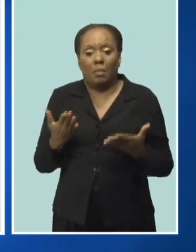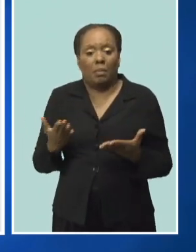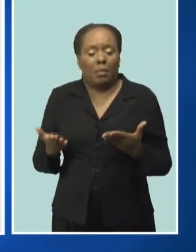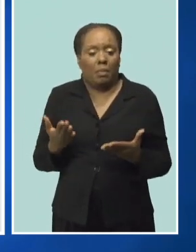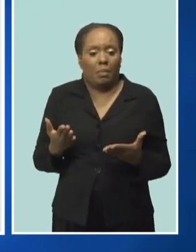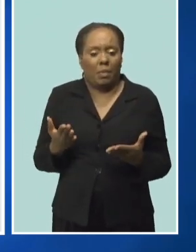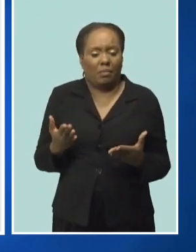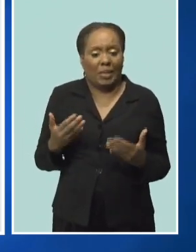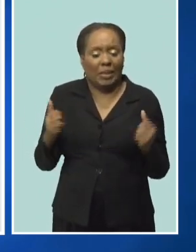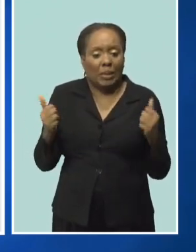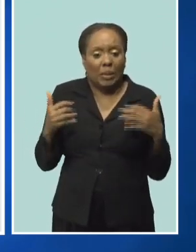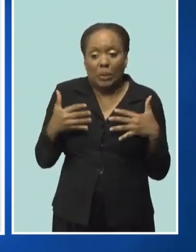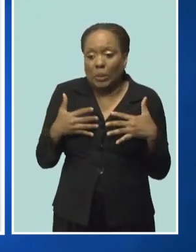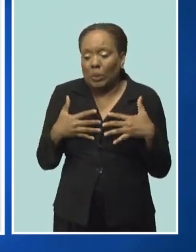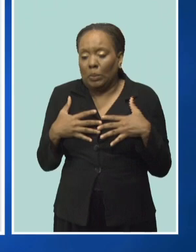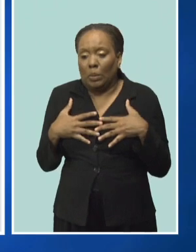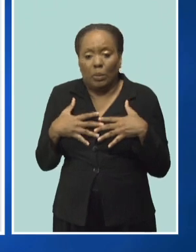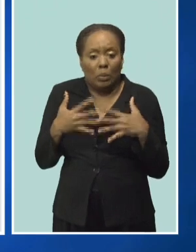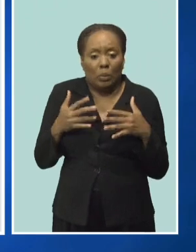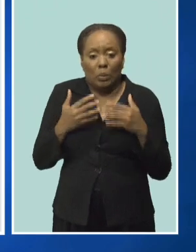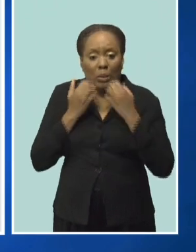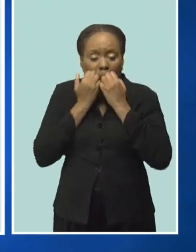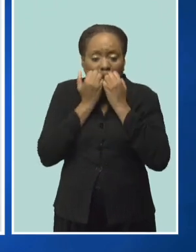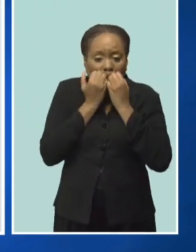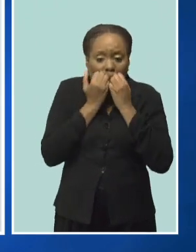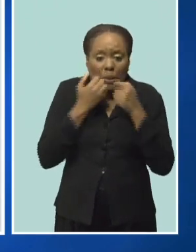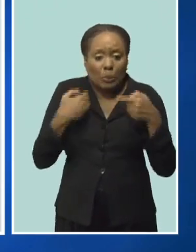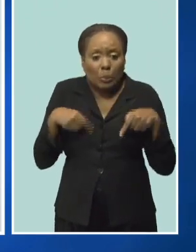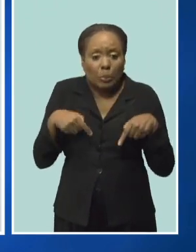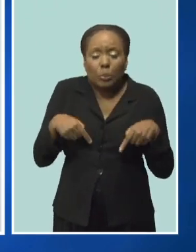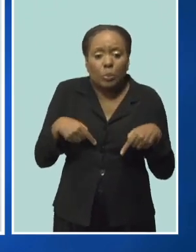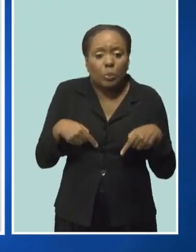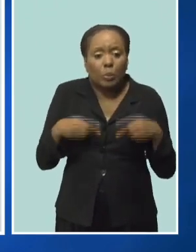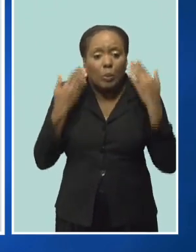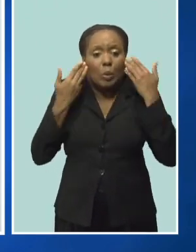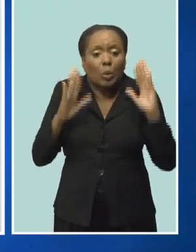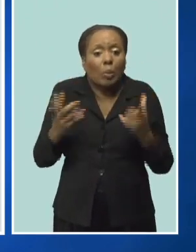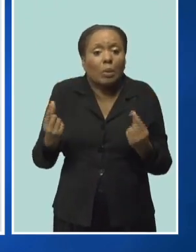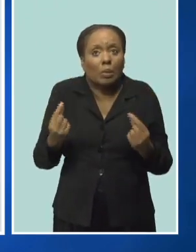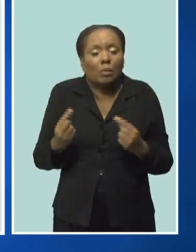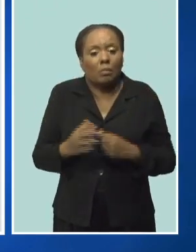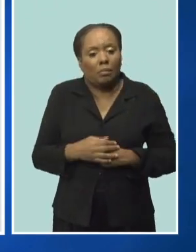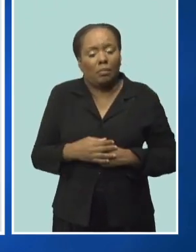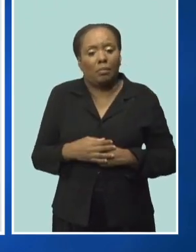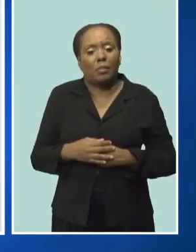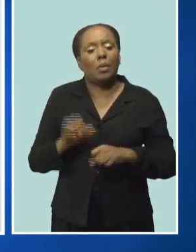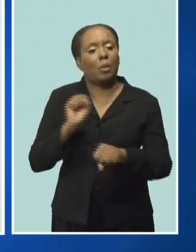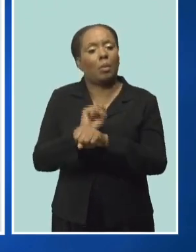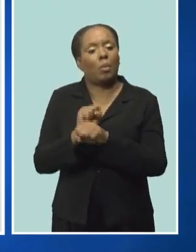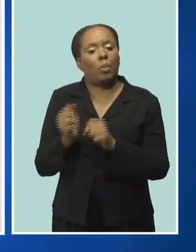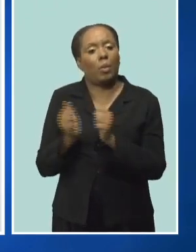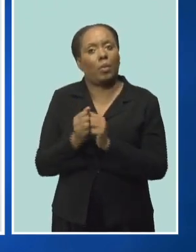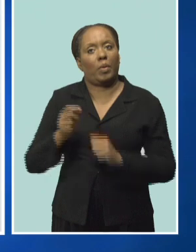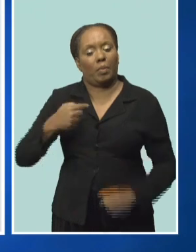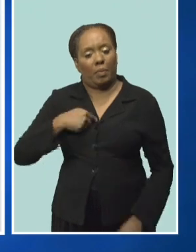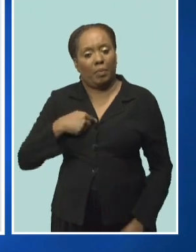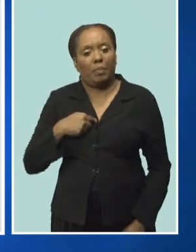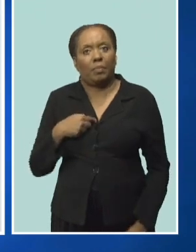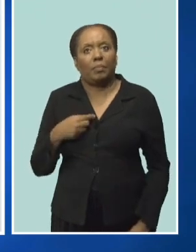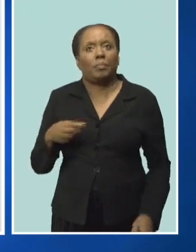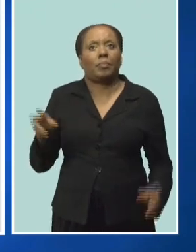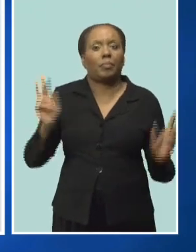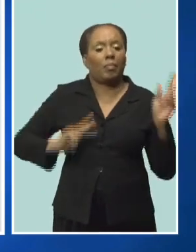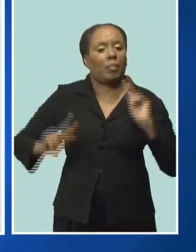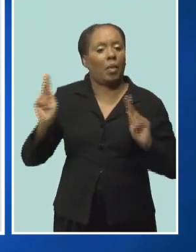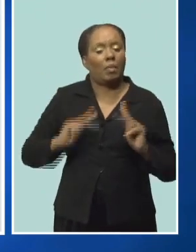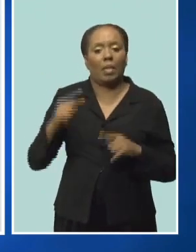hurricane involves and what happens in a storm. I ask you therefore to work with me to ensure that those who are not able to